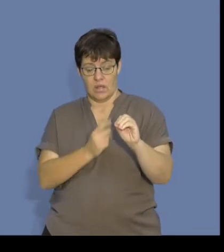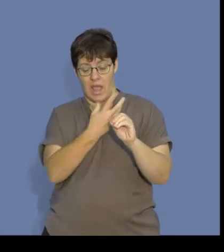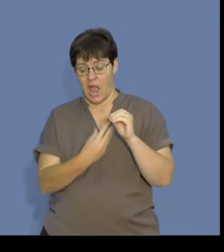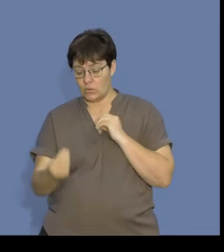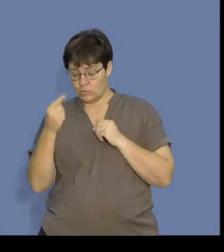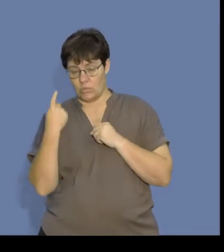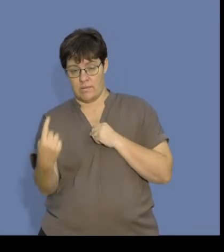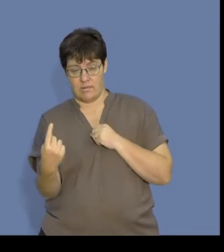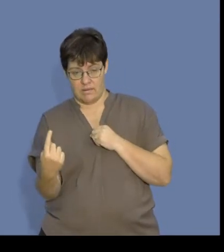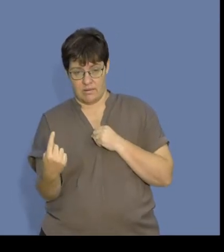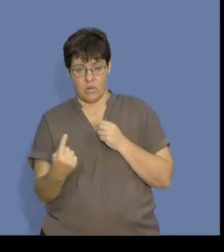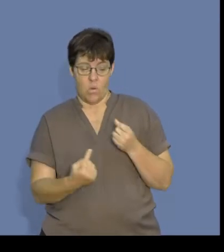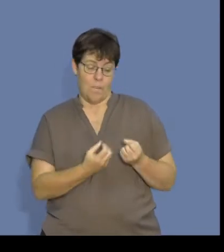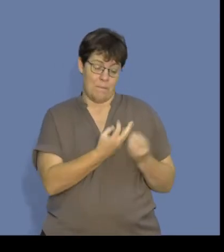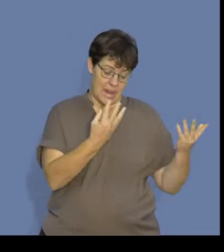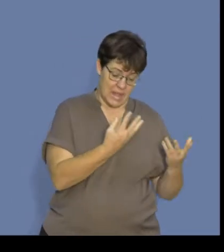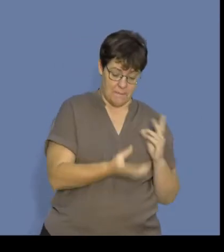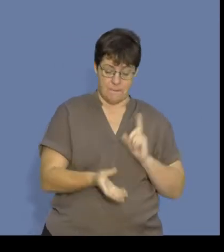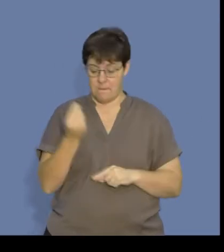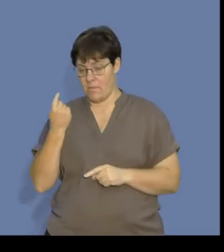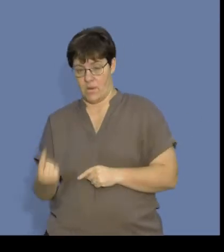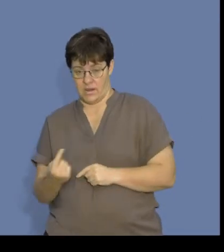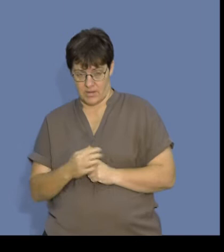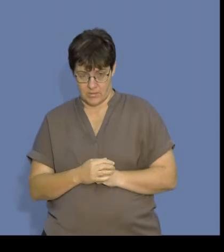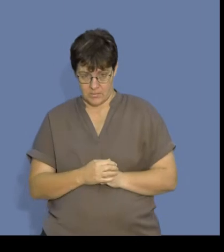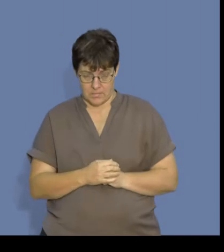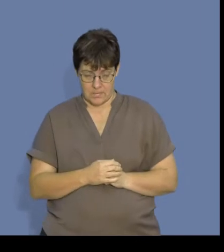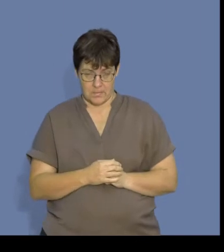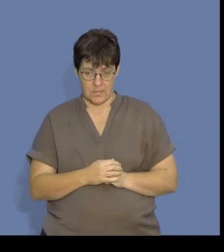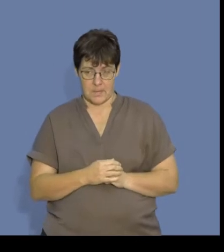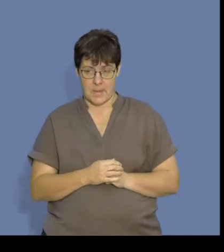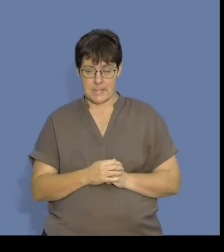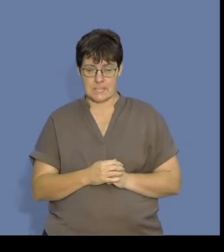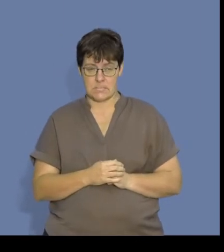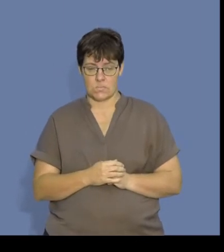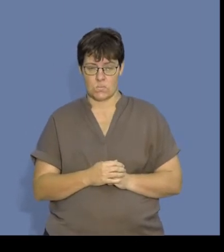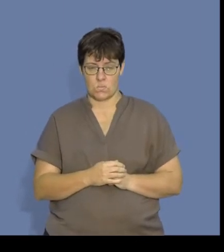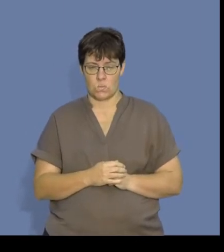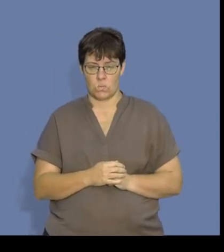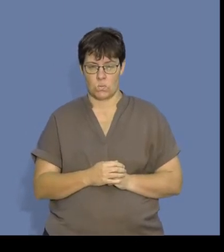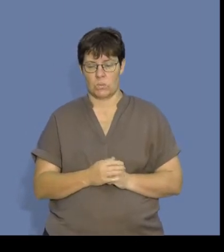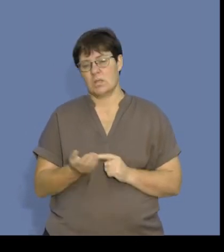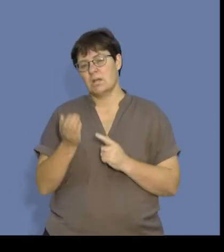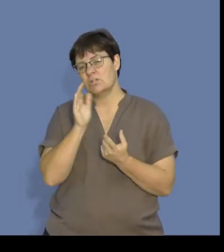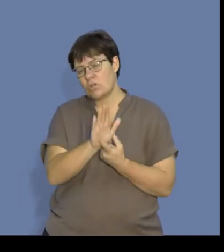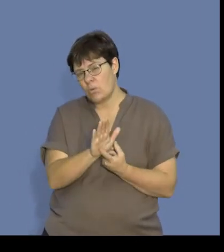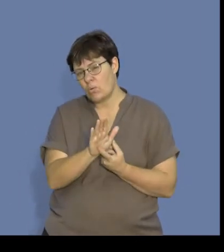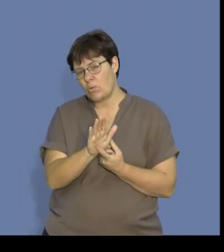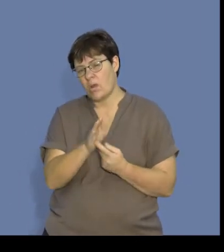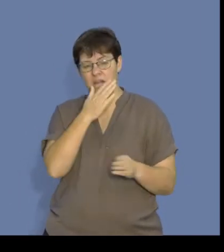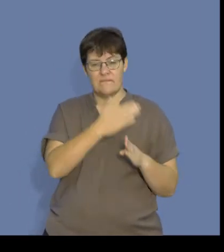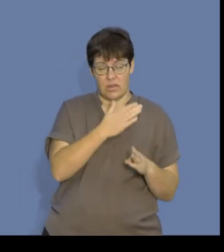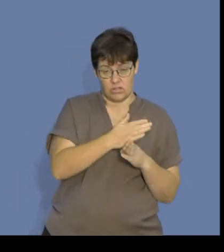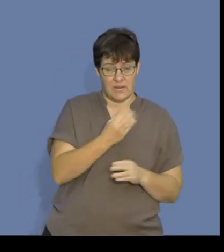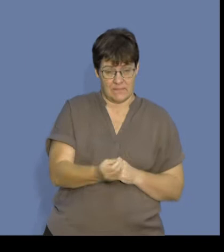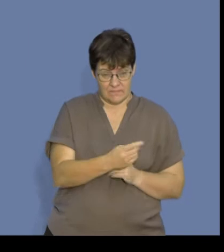us one output value, or many input values gives us one output value. So for me to show you when